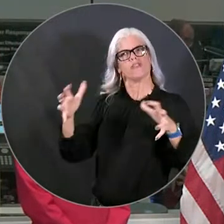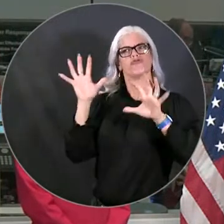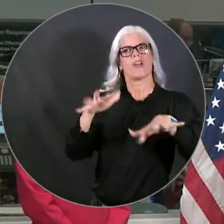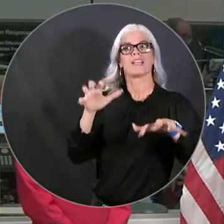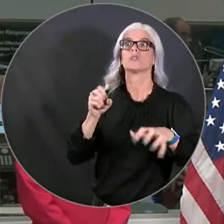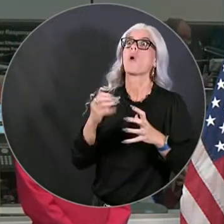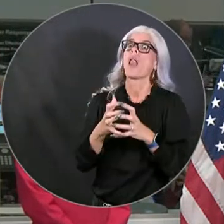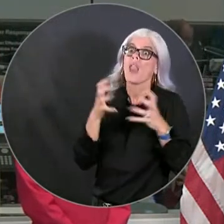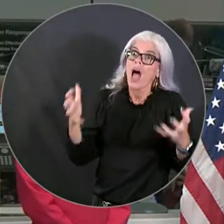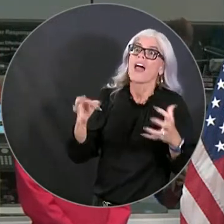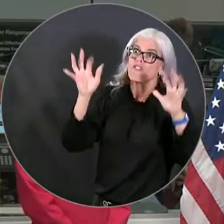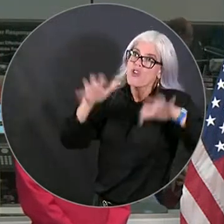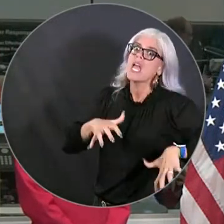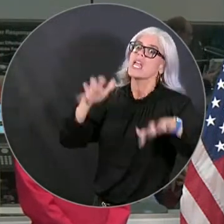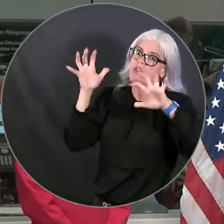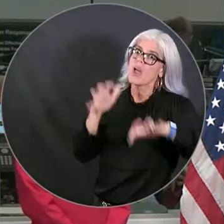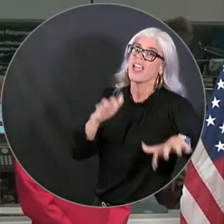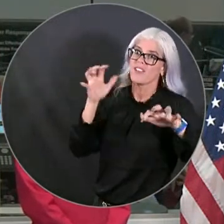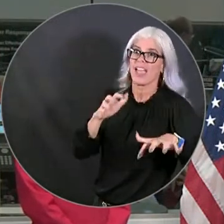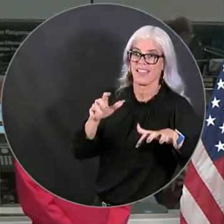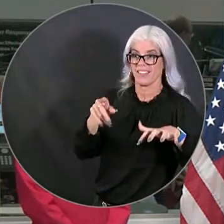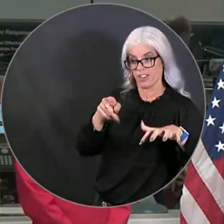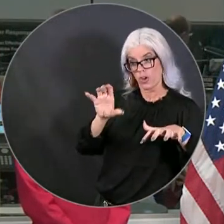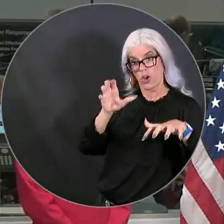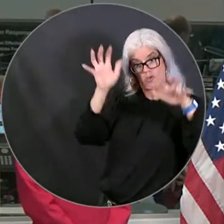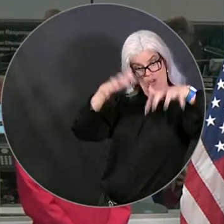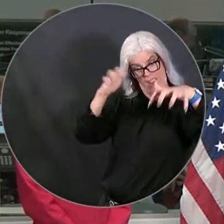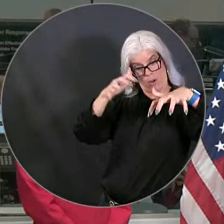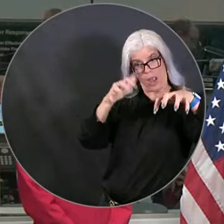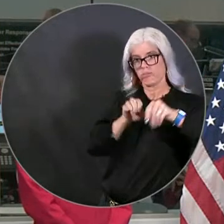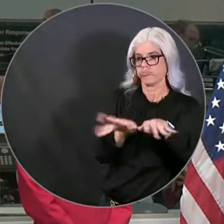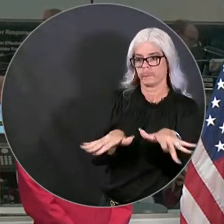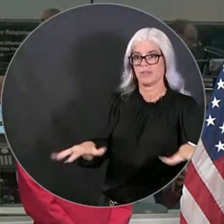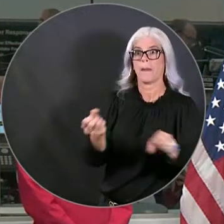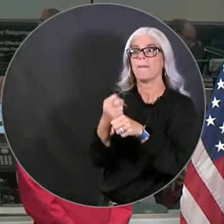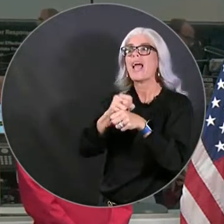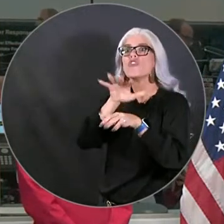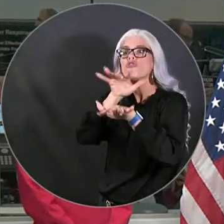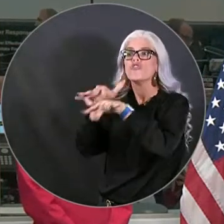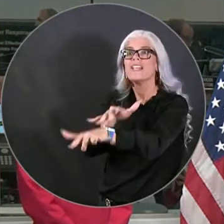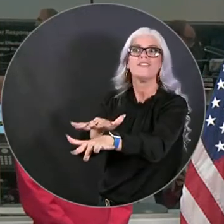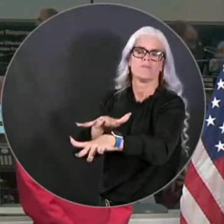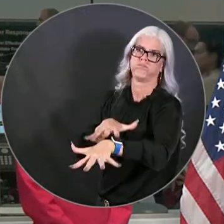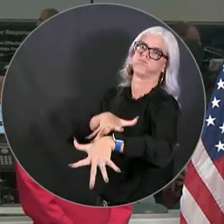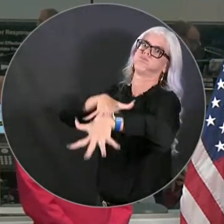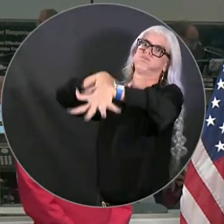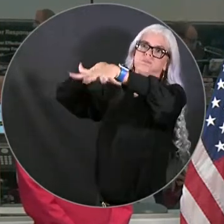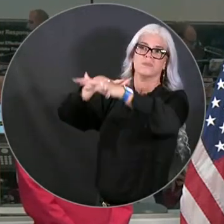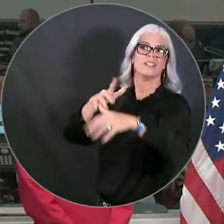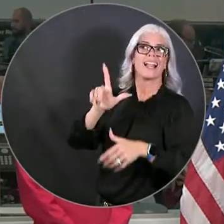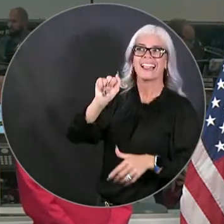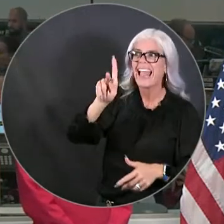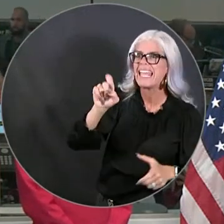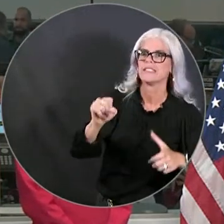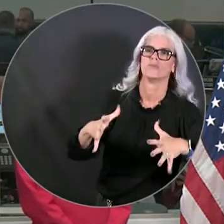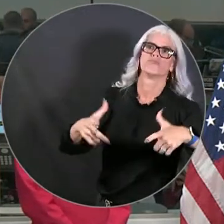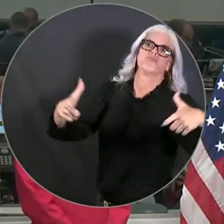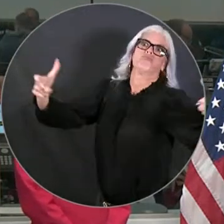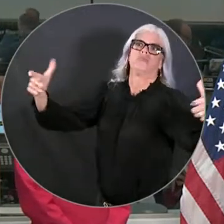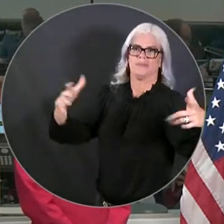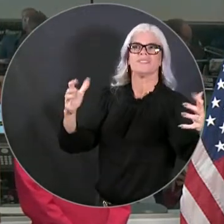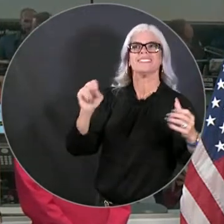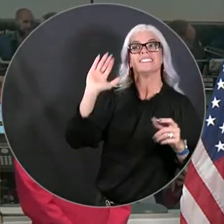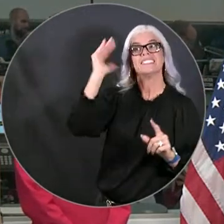rise. There's a lot of lakes in Central Florida, especially in that Orlando Kissimmee area. And it appears that these lakes were filling up